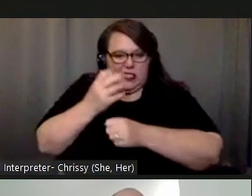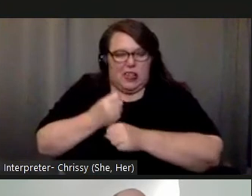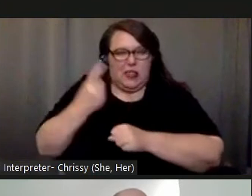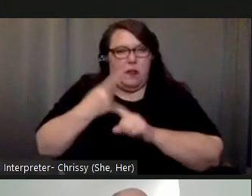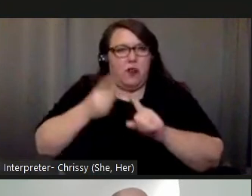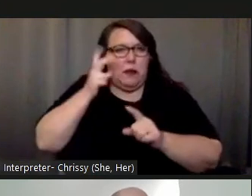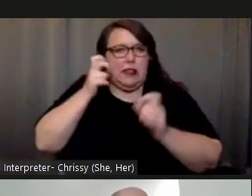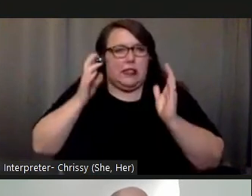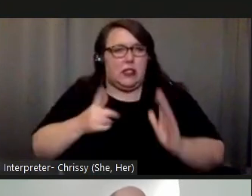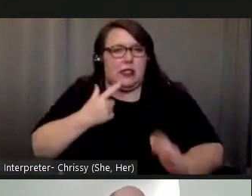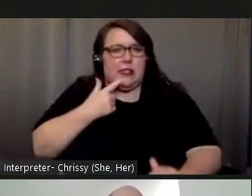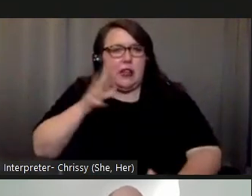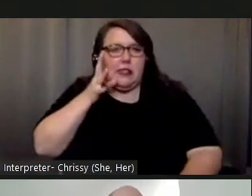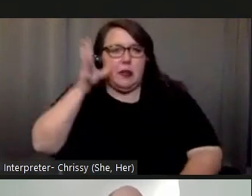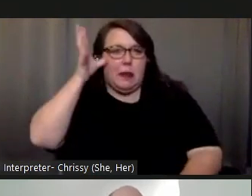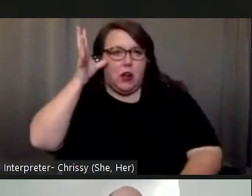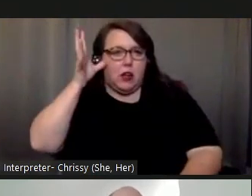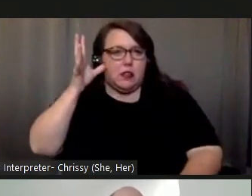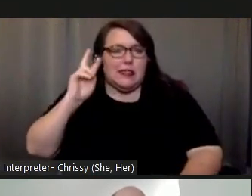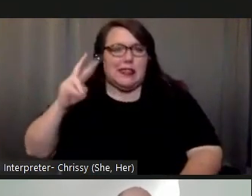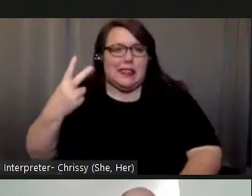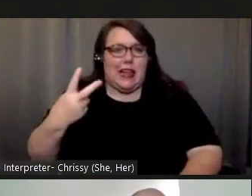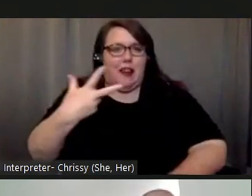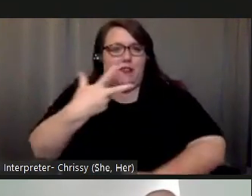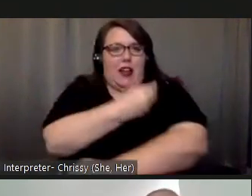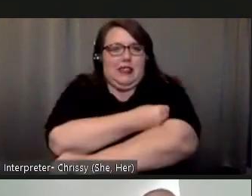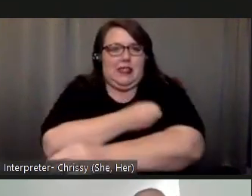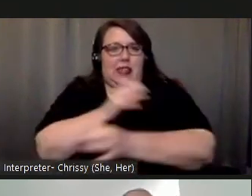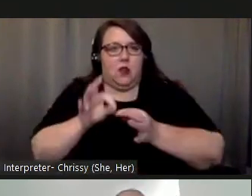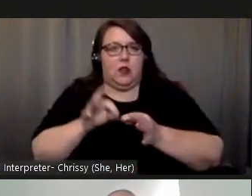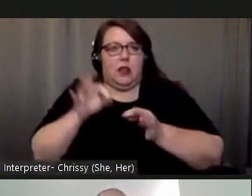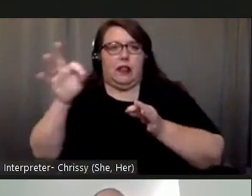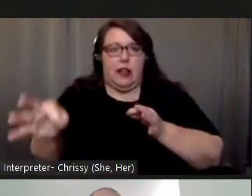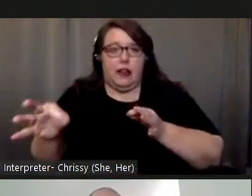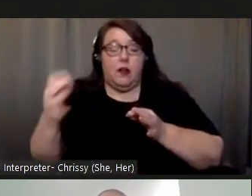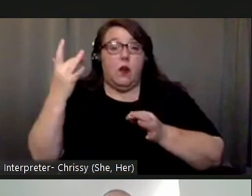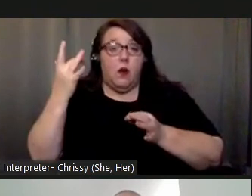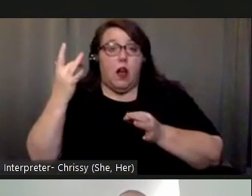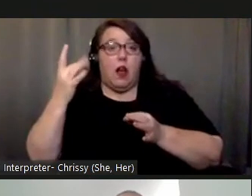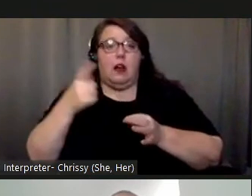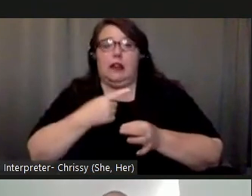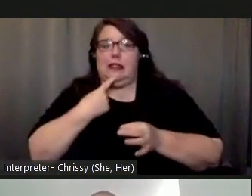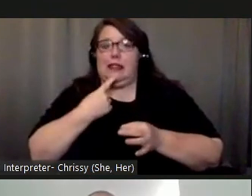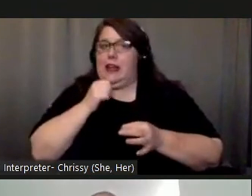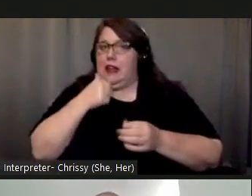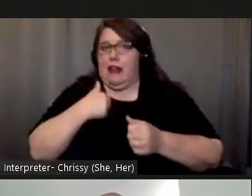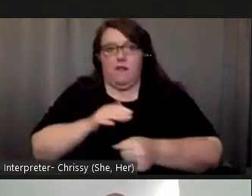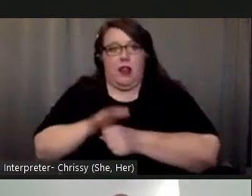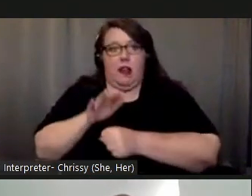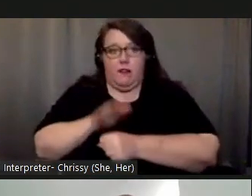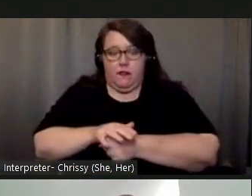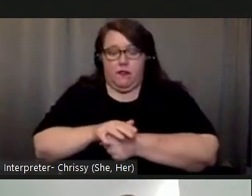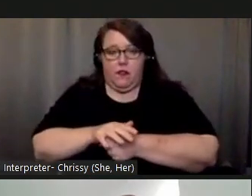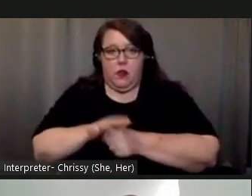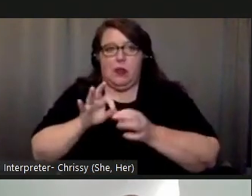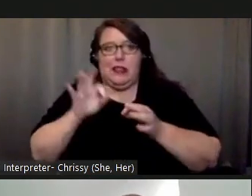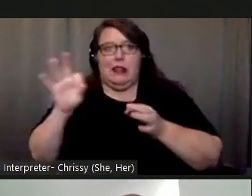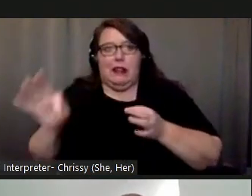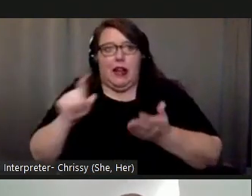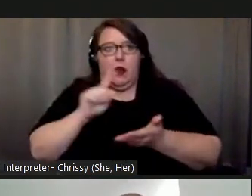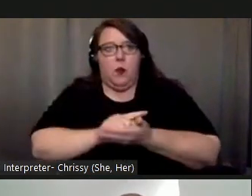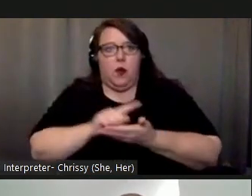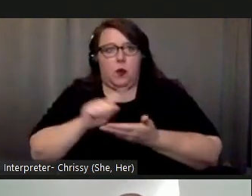his parents' second vaccine was delayed because they said they didn't have enough and it was delayed a week. And